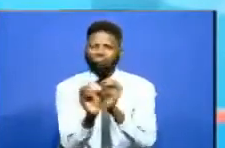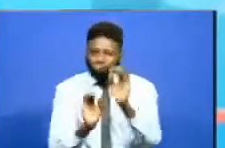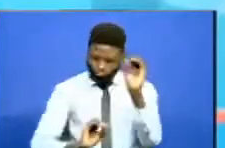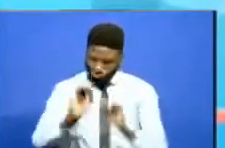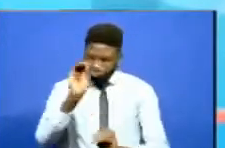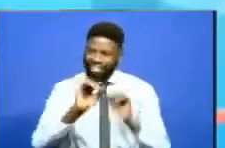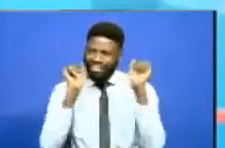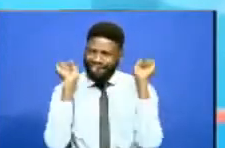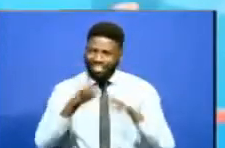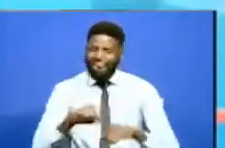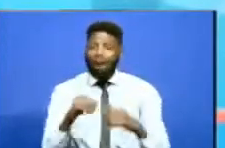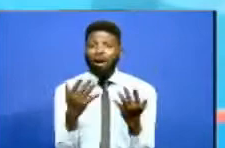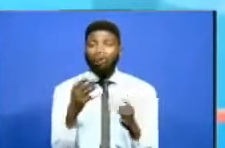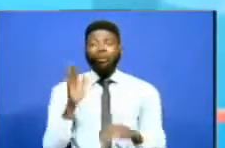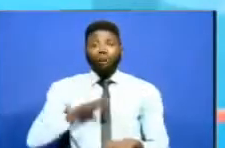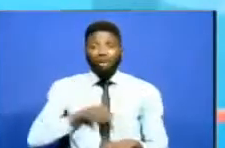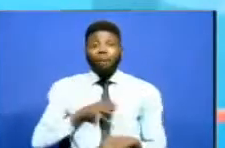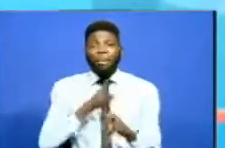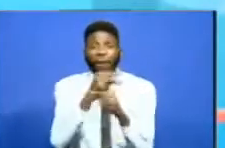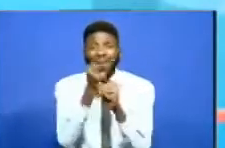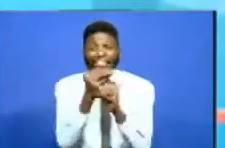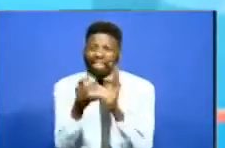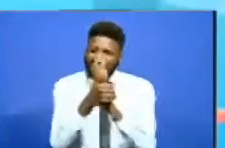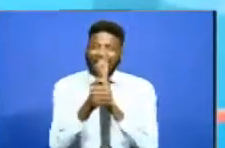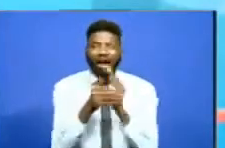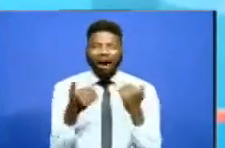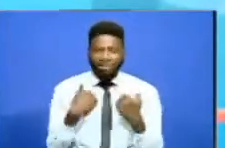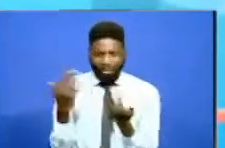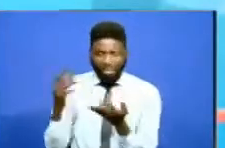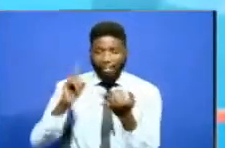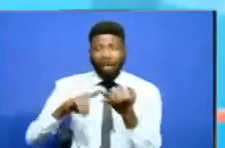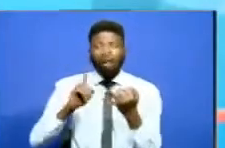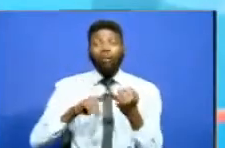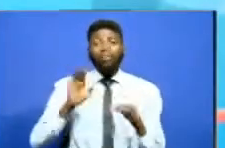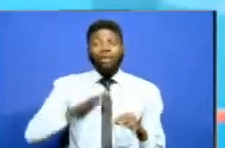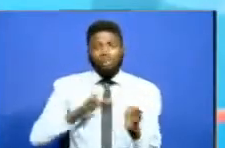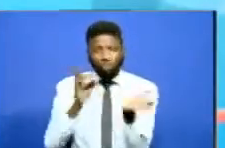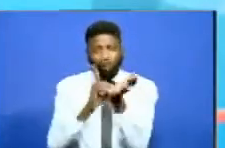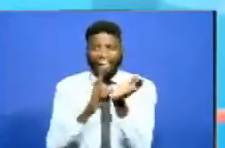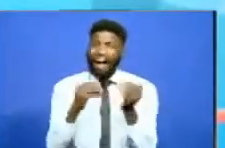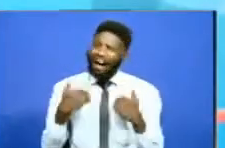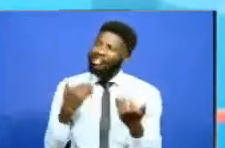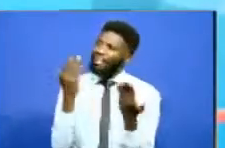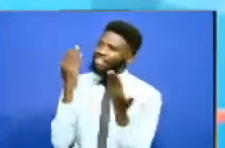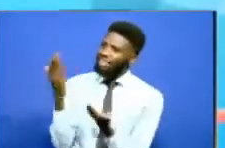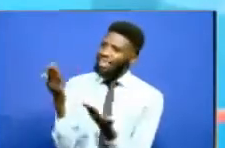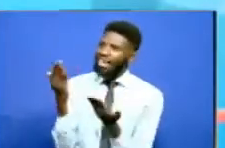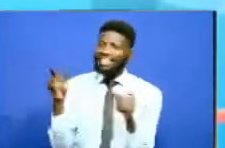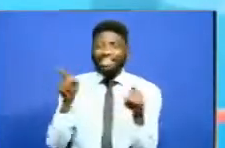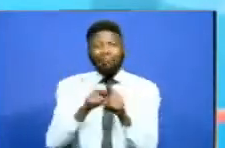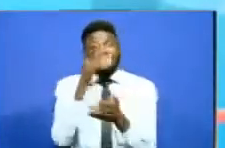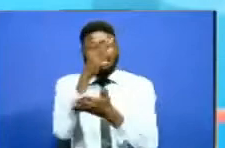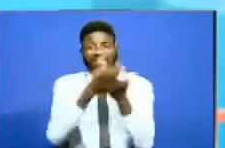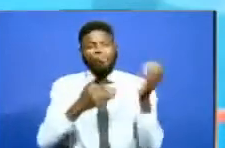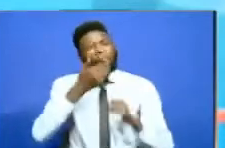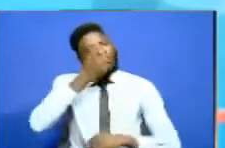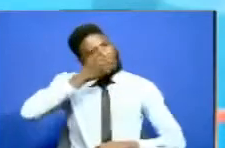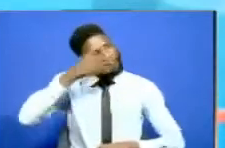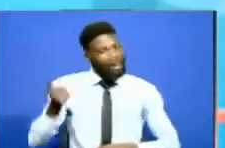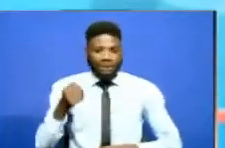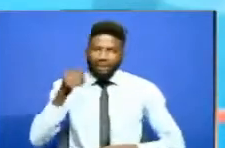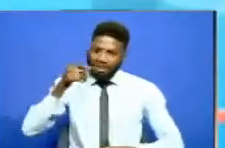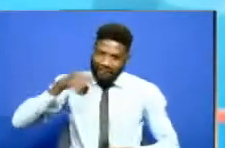We have very many women physicists around. We have doctors who are women, and some of them are actually the best. Mm. They will take their